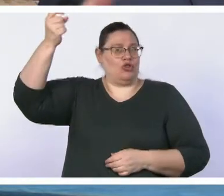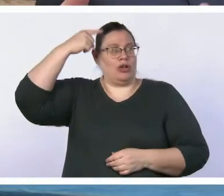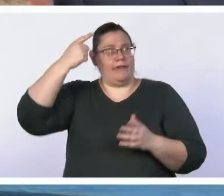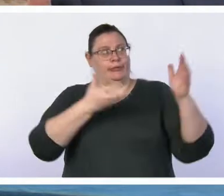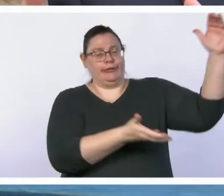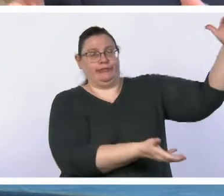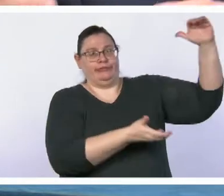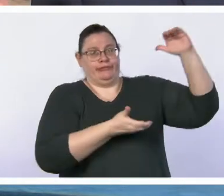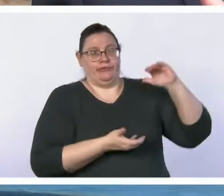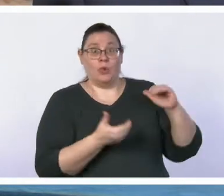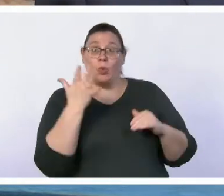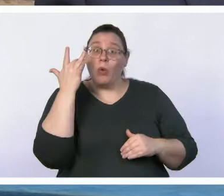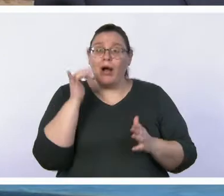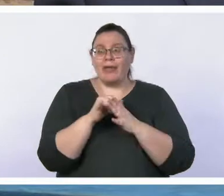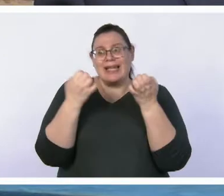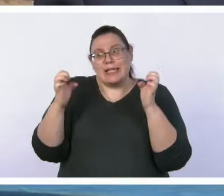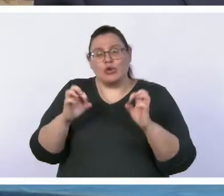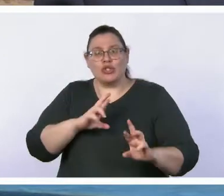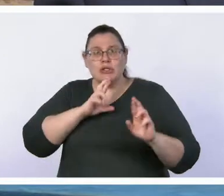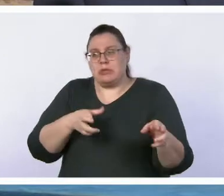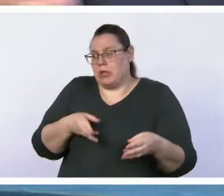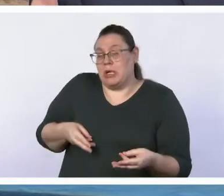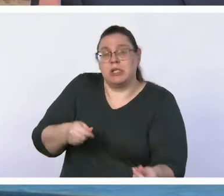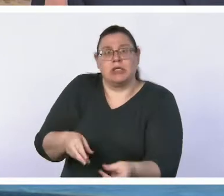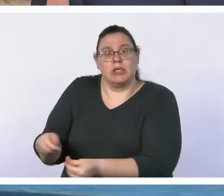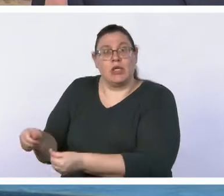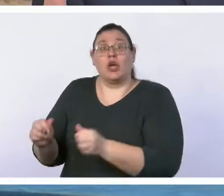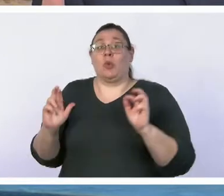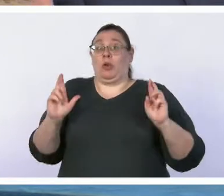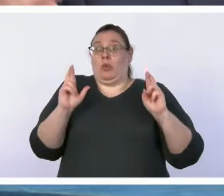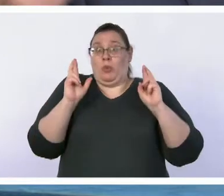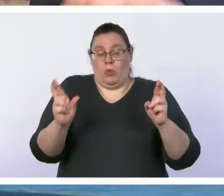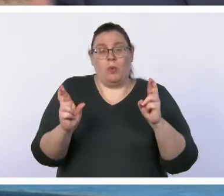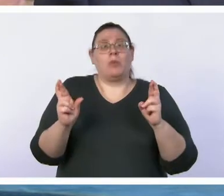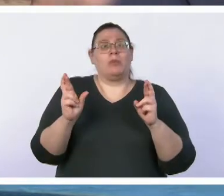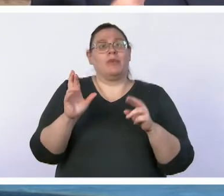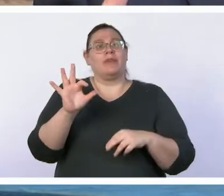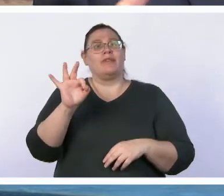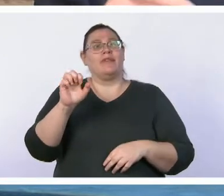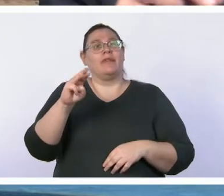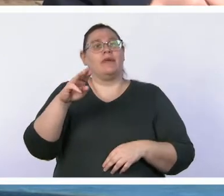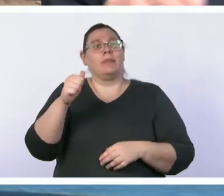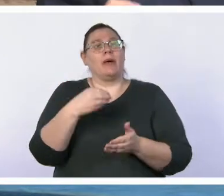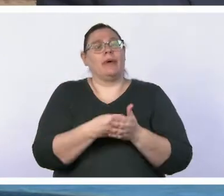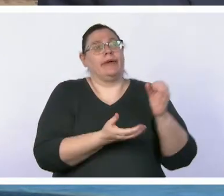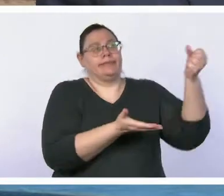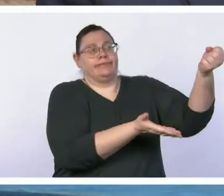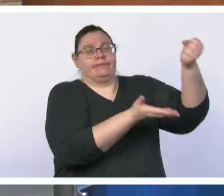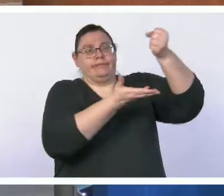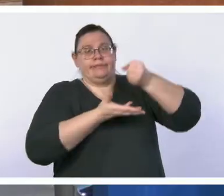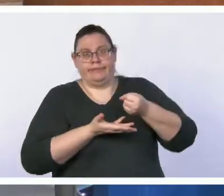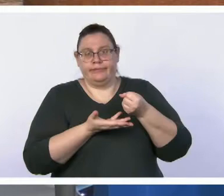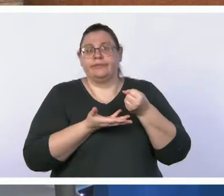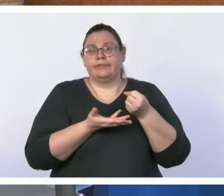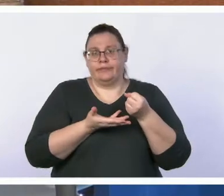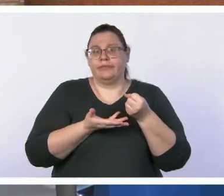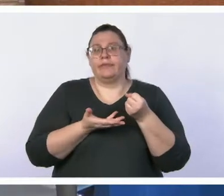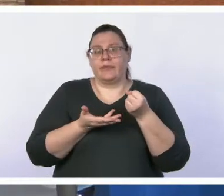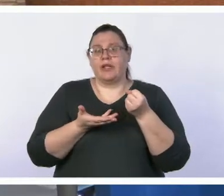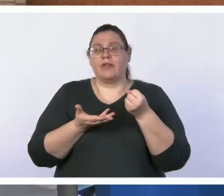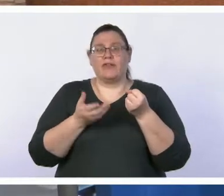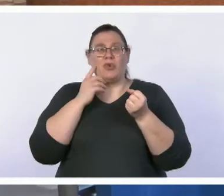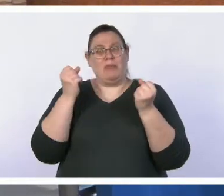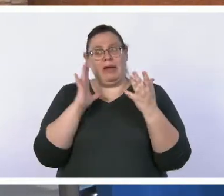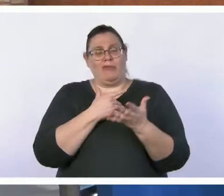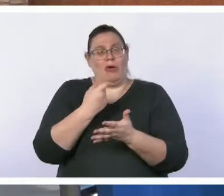are emergency response expenditures. So we hope that we'll be able to get FEMA funding and other things to reimburse many of those categories of